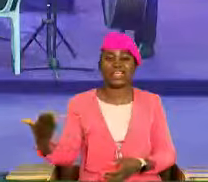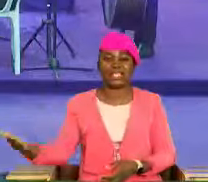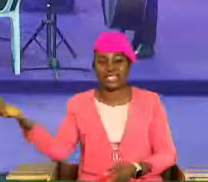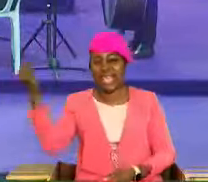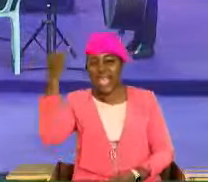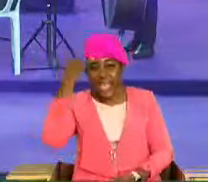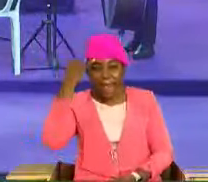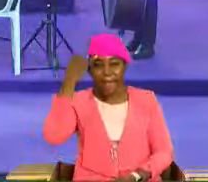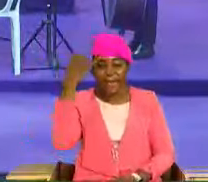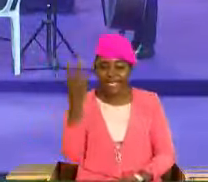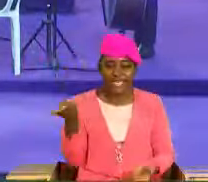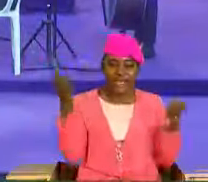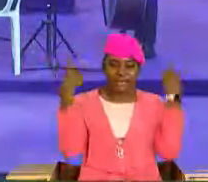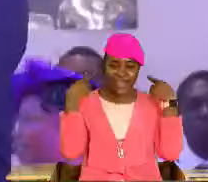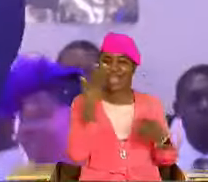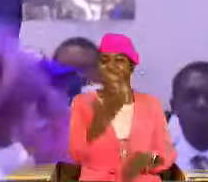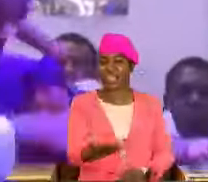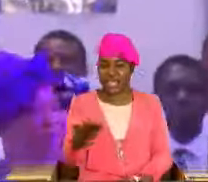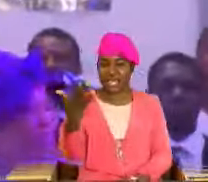together